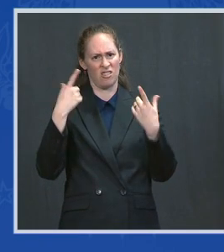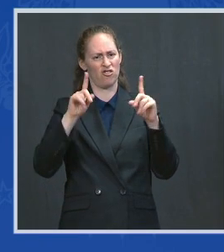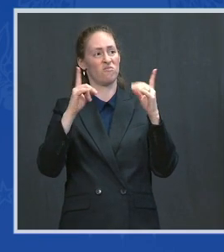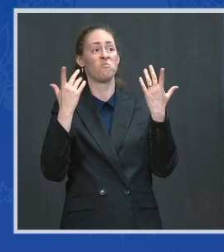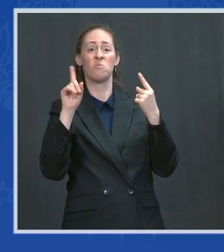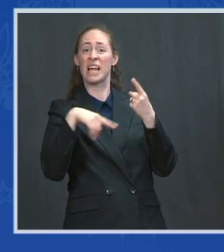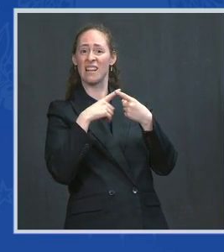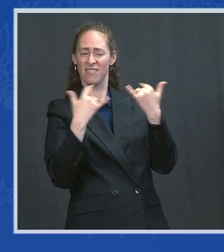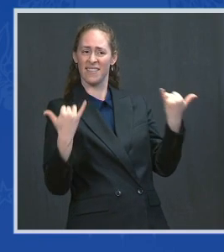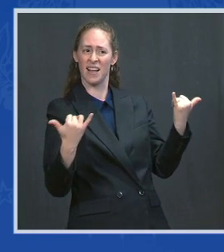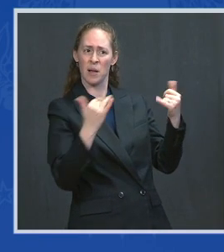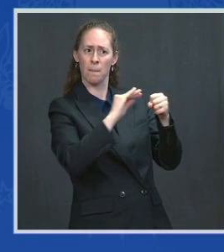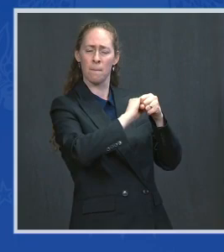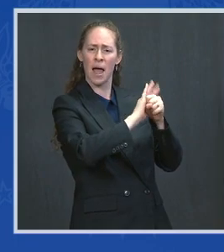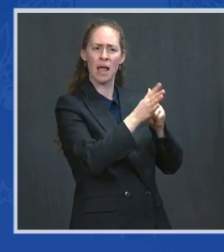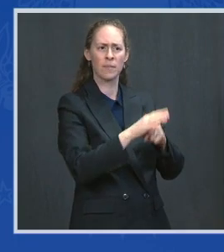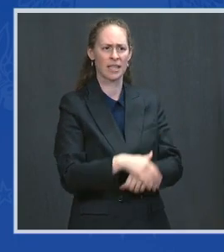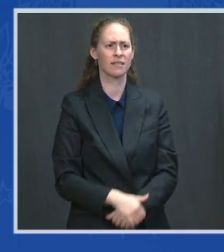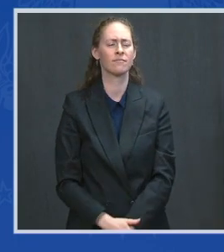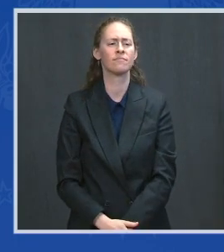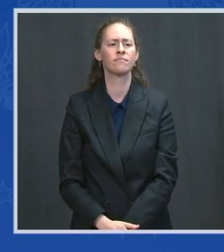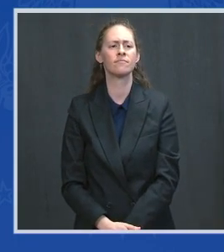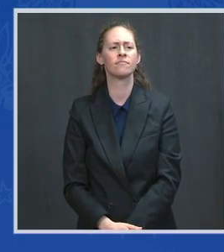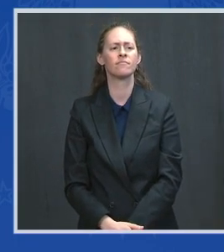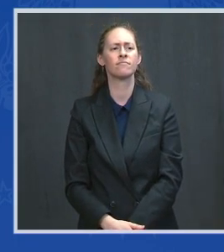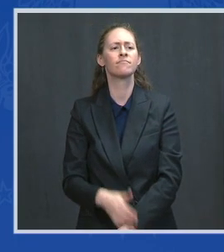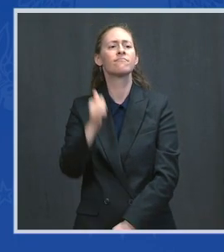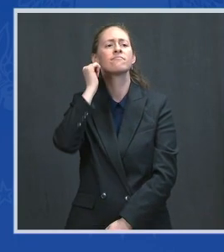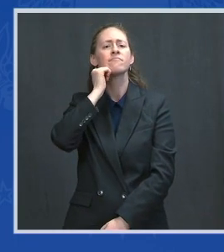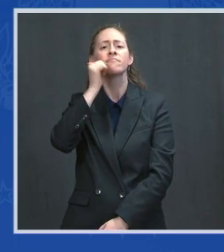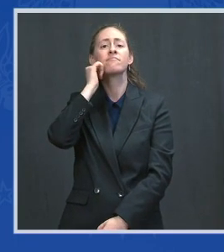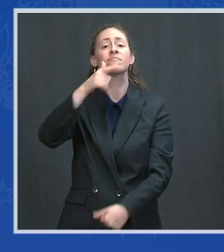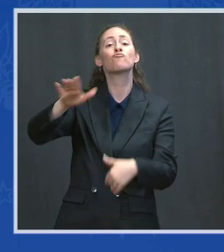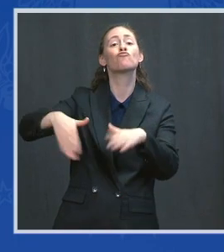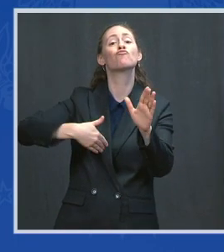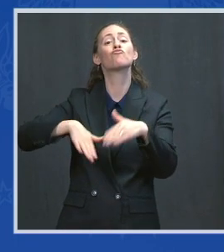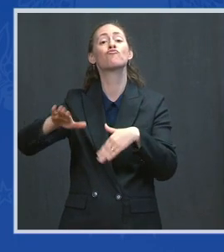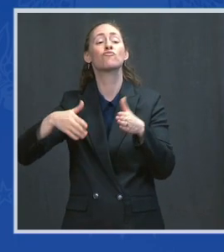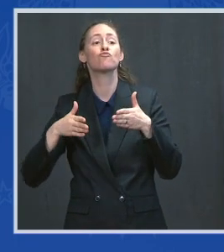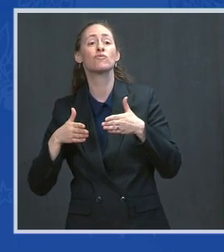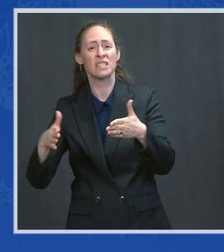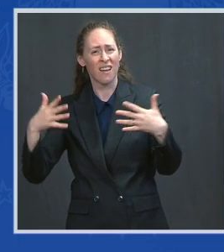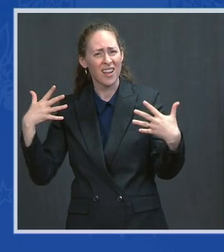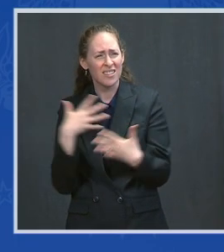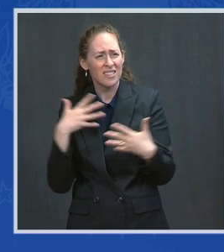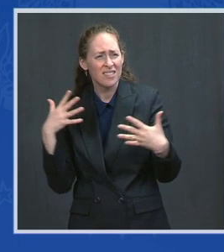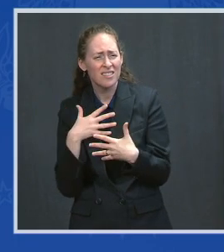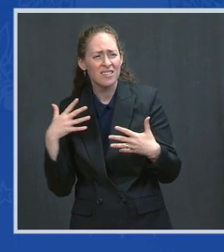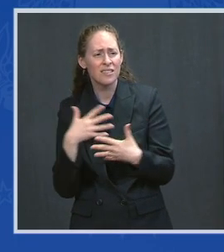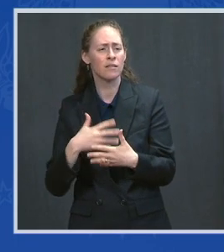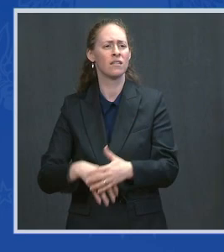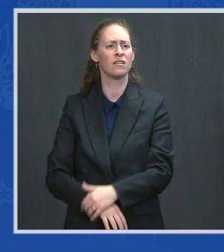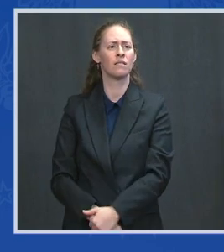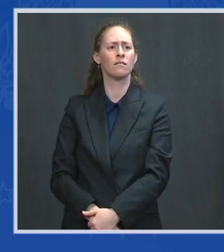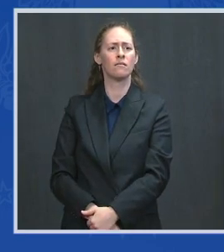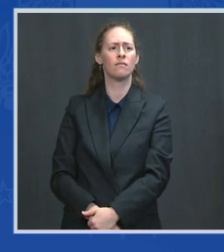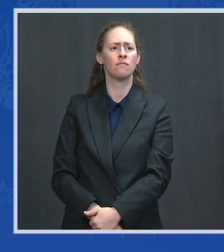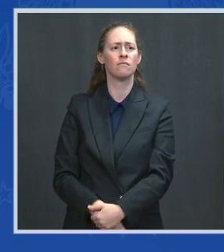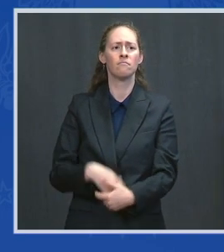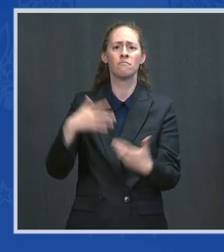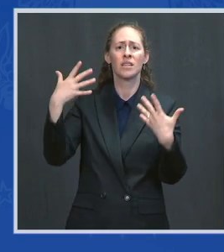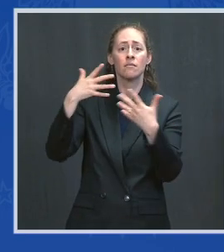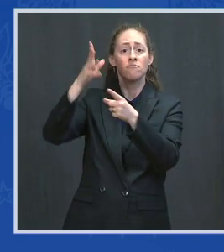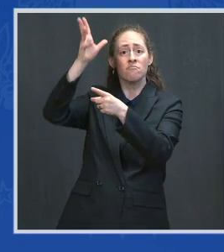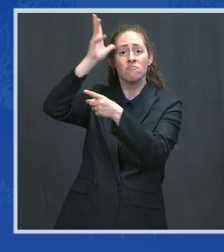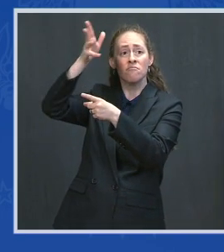said, just walking down the street. Grandparents afraid to leave their homes, even to get vaccinated, for fear of being